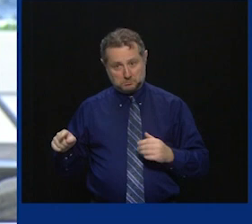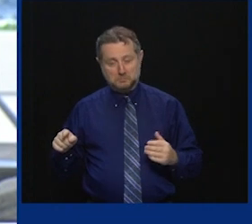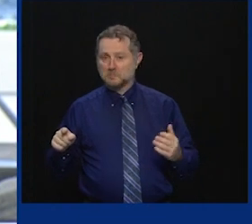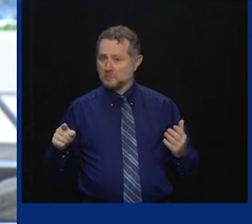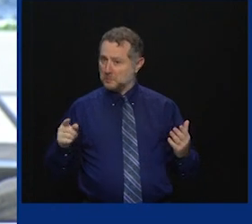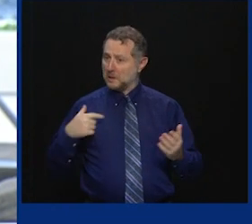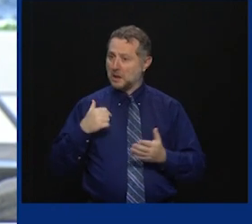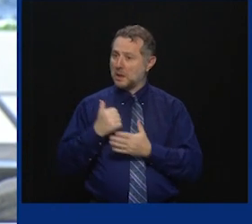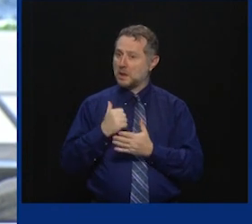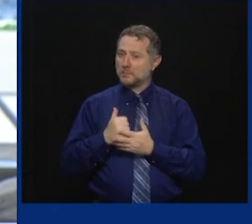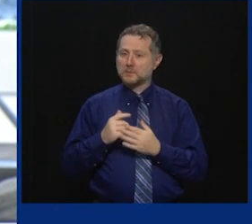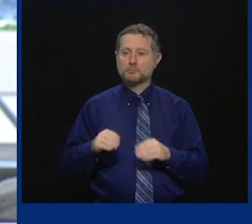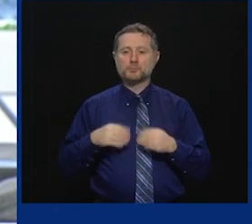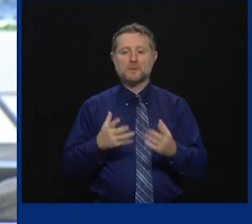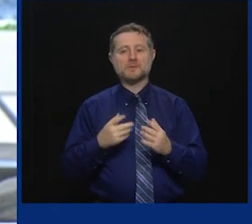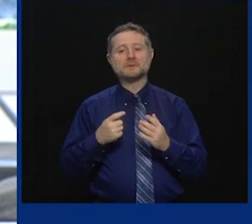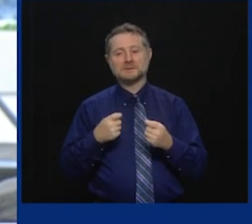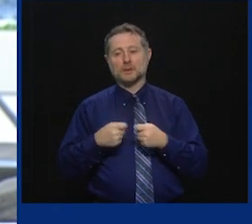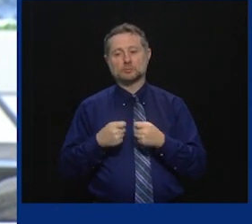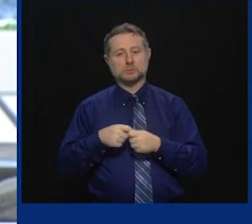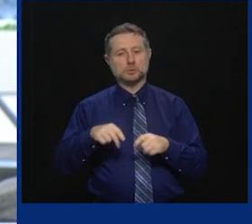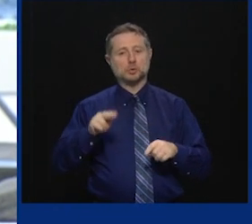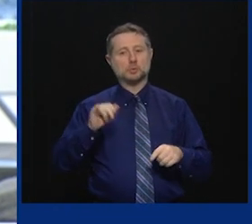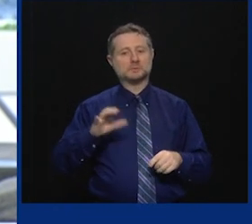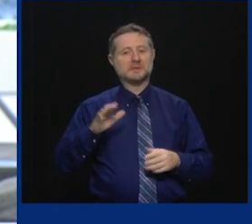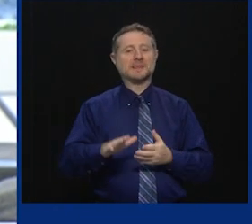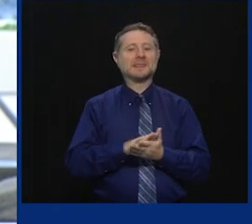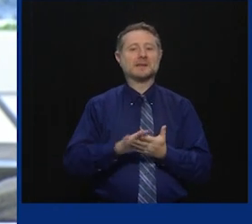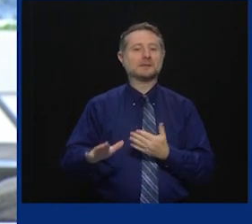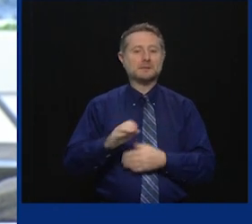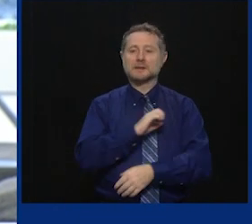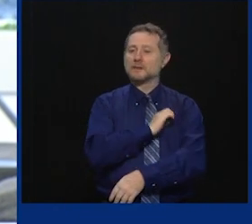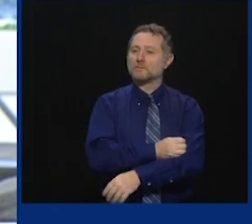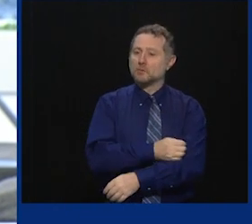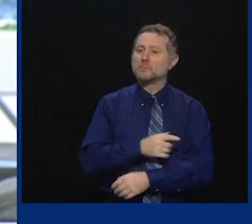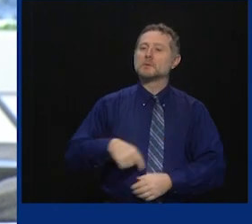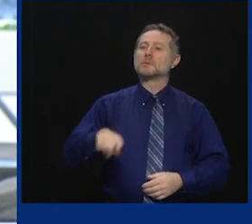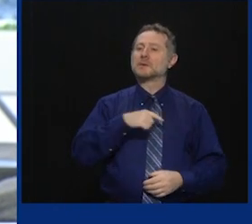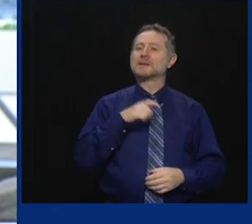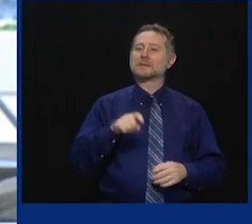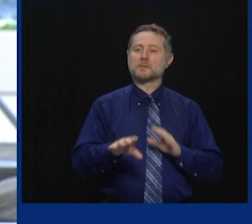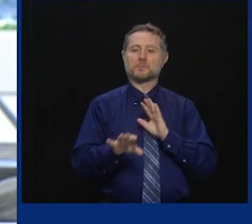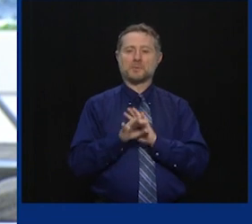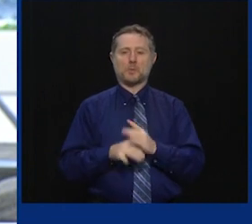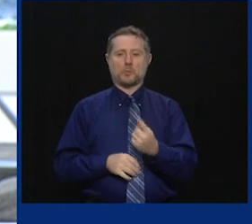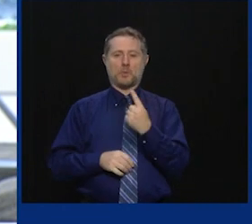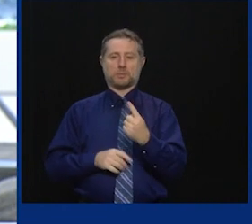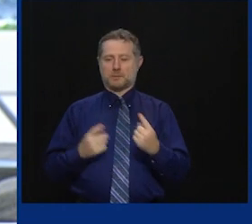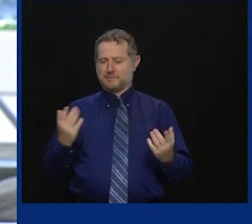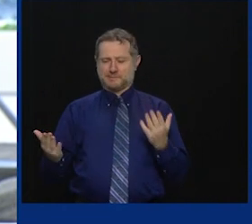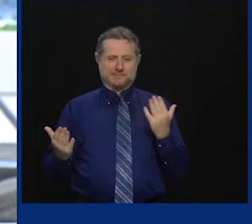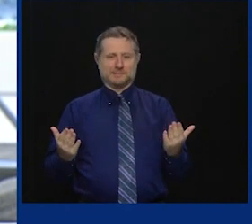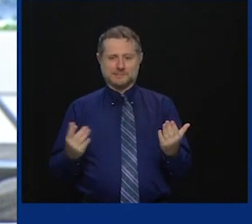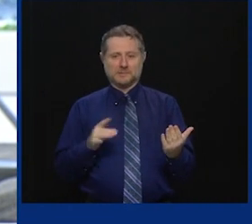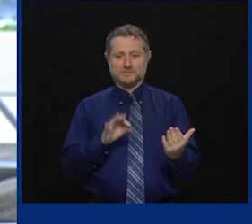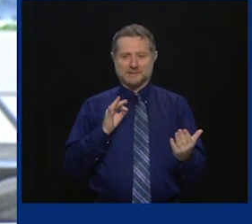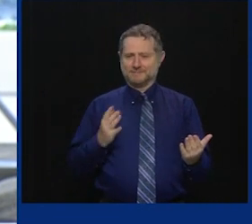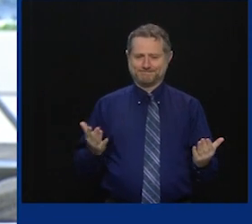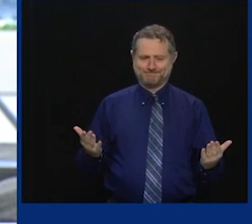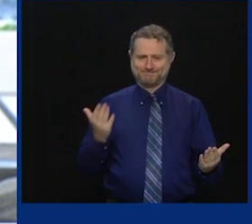to launch us into an energy future. So we were supposed to pick one. And I said, why